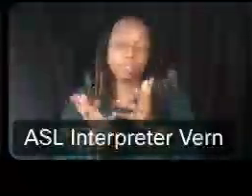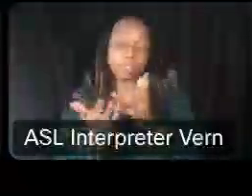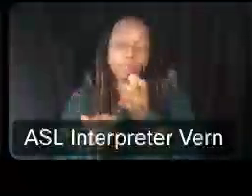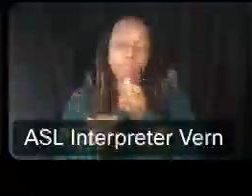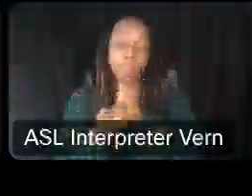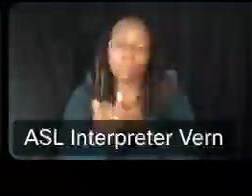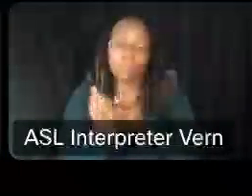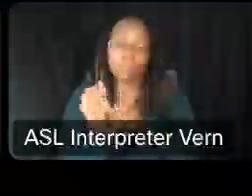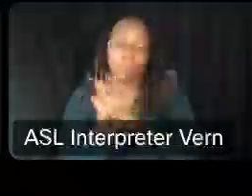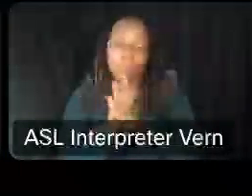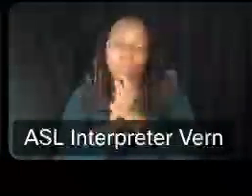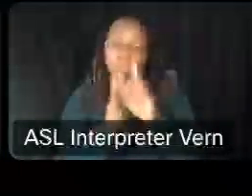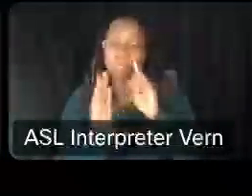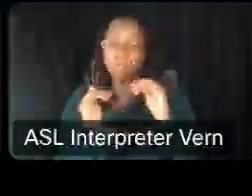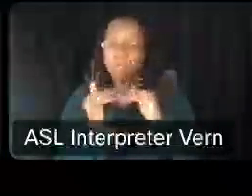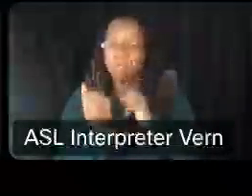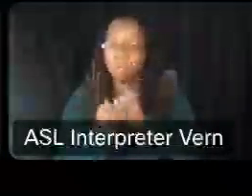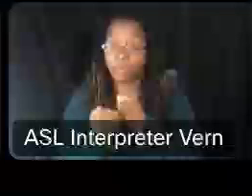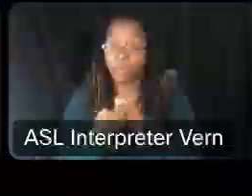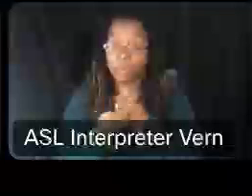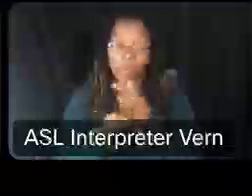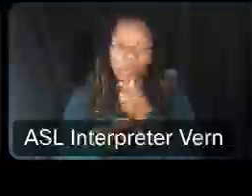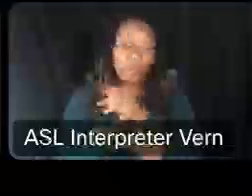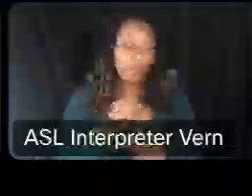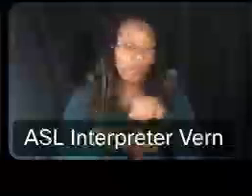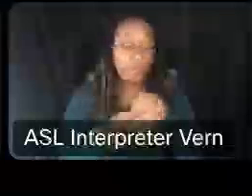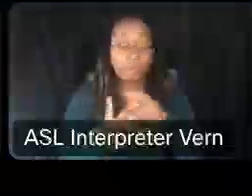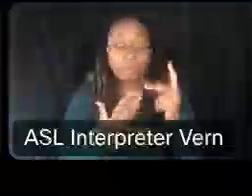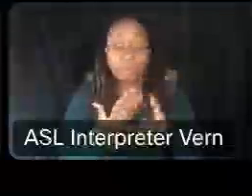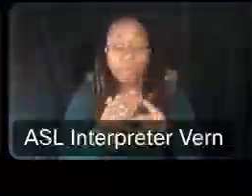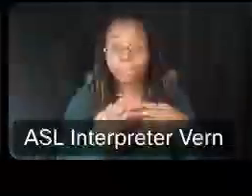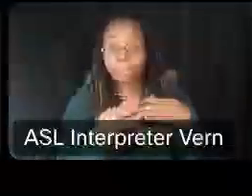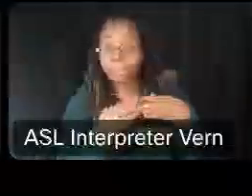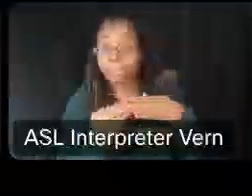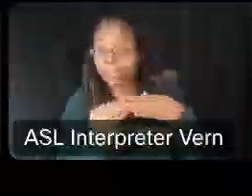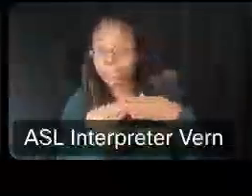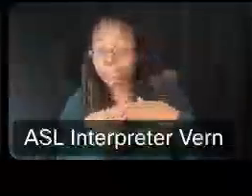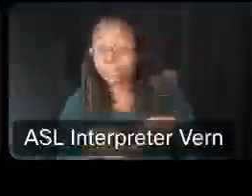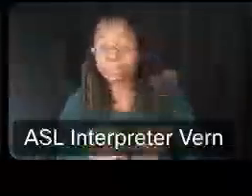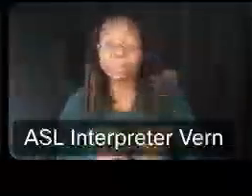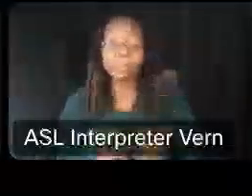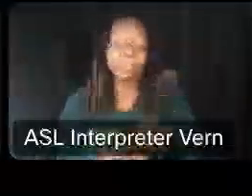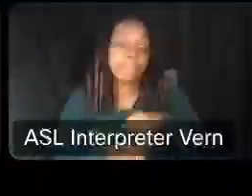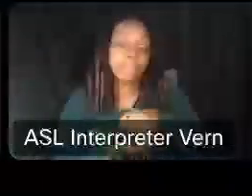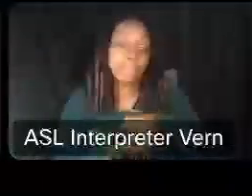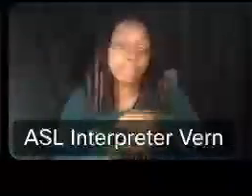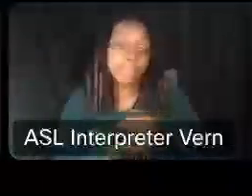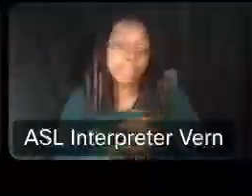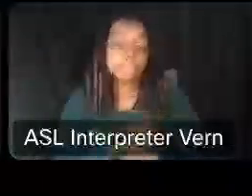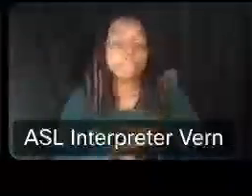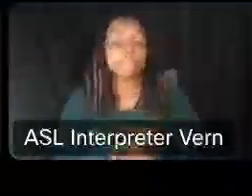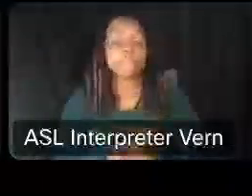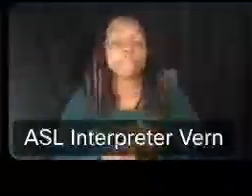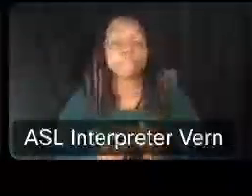so leadership, advocates, and survivors, to be clear about the intention.